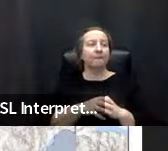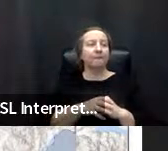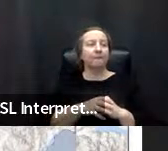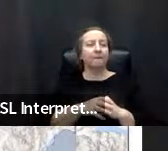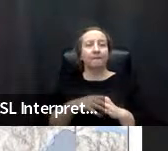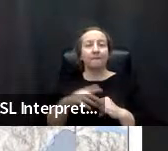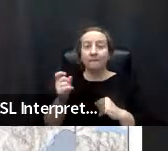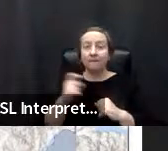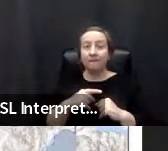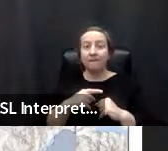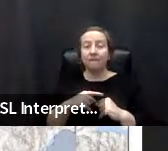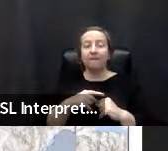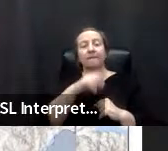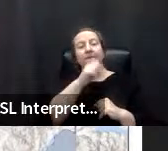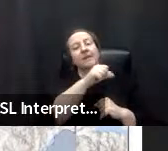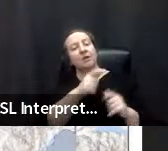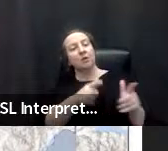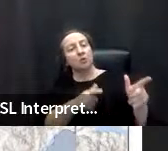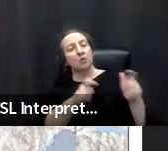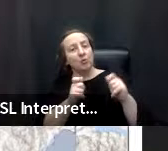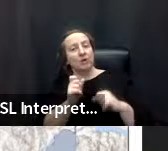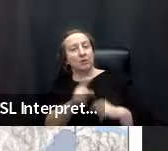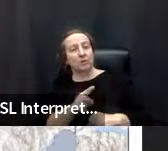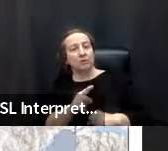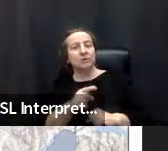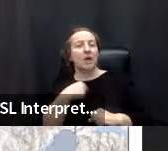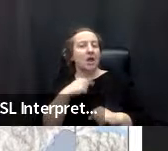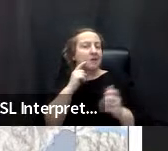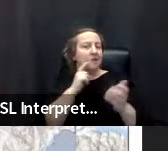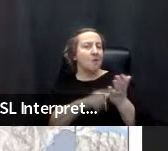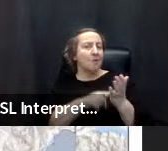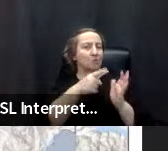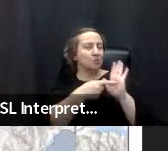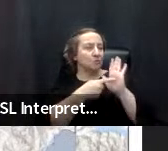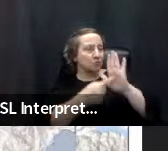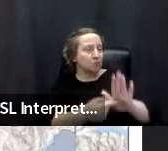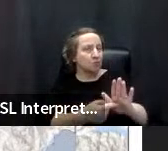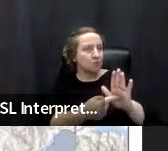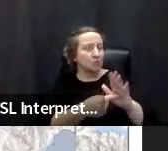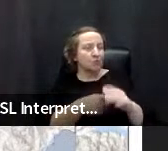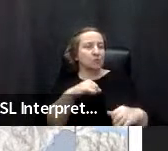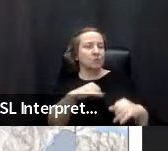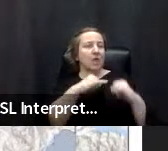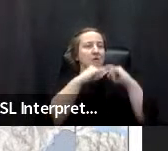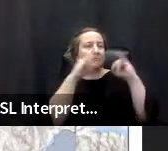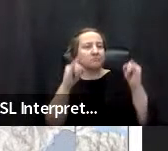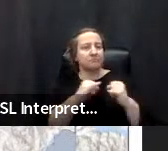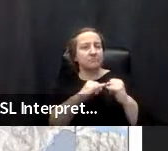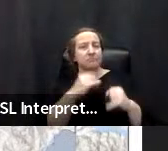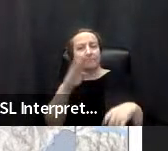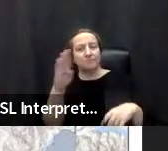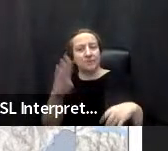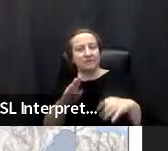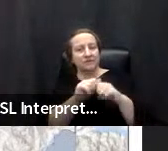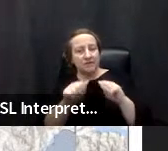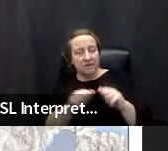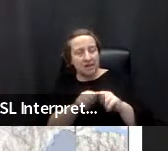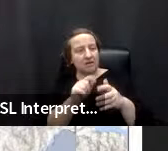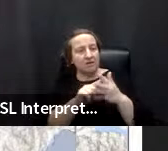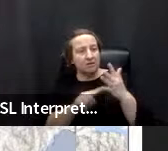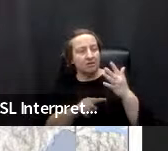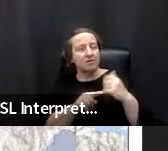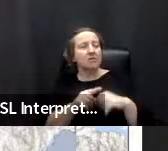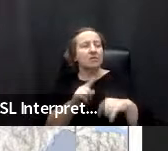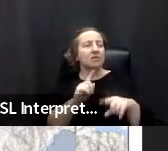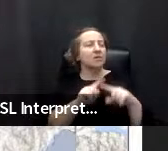Bill? Yep. Yeah, just a quick question. I noticed you're showing the outlying Beaverton area and those kinds of things,